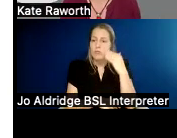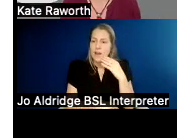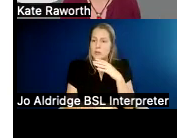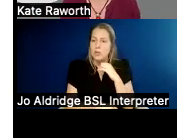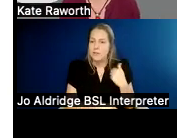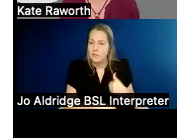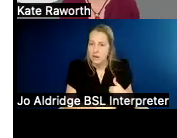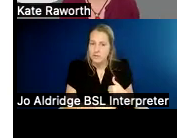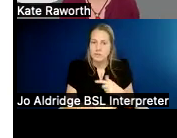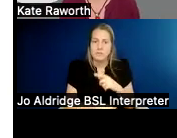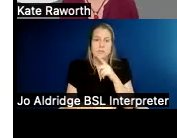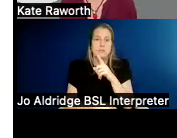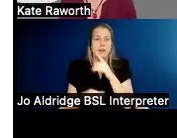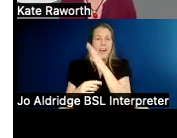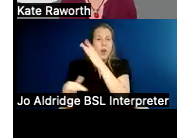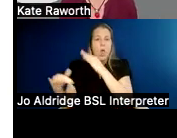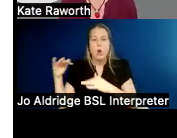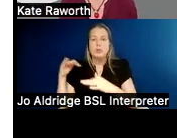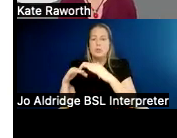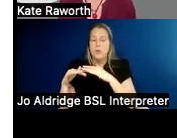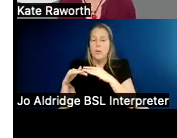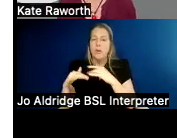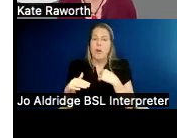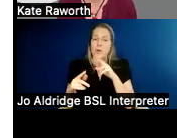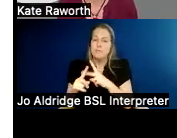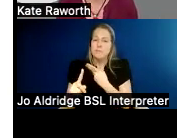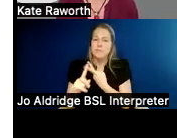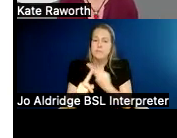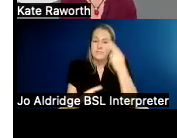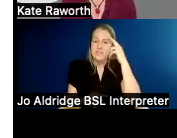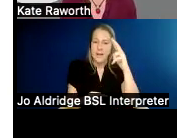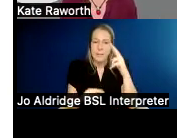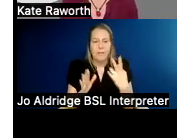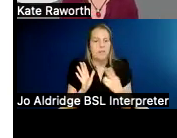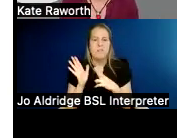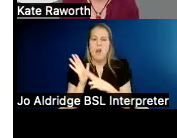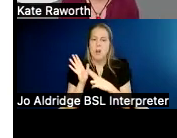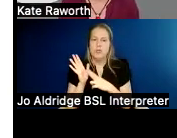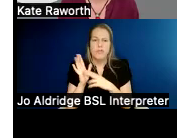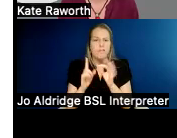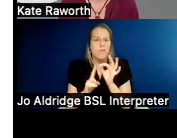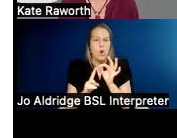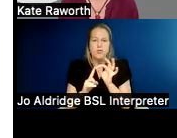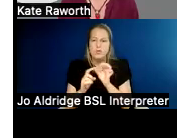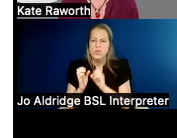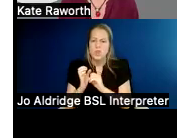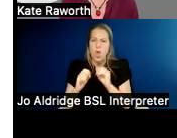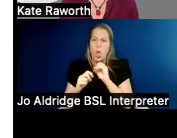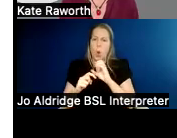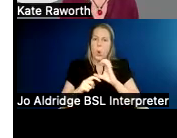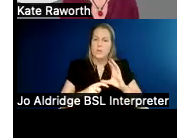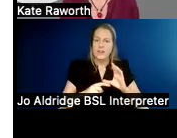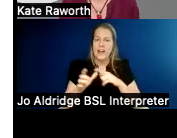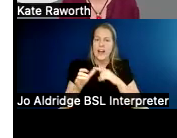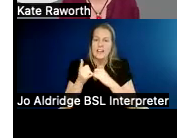as biodiversity breakdown. We renamed nitrogen and phosphorus loading as nutrient pollution.